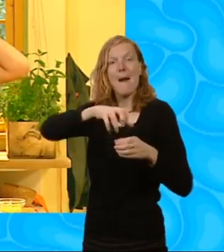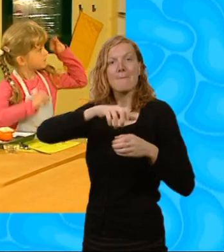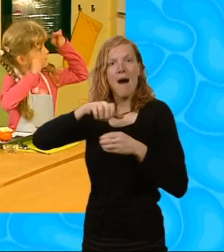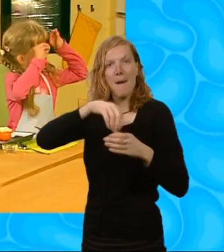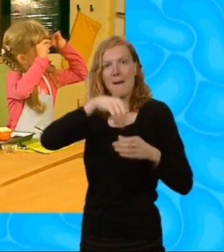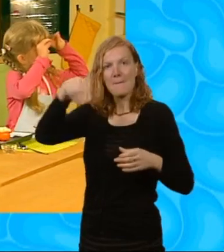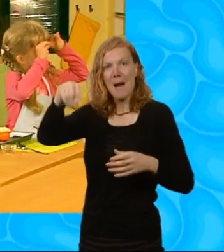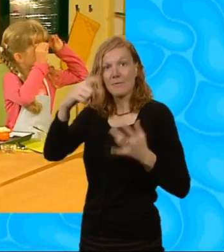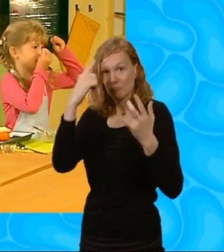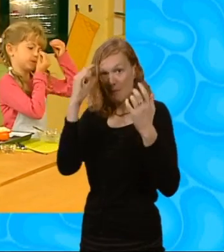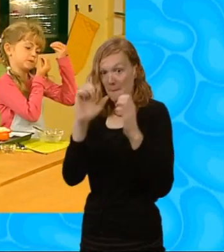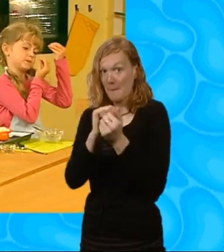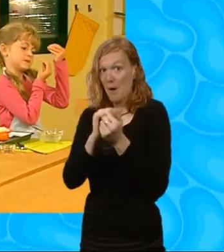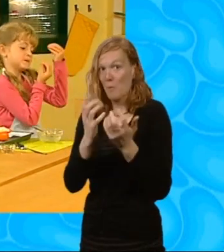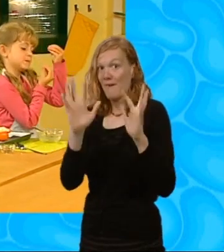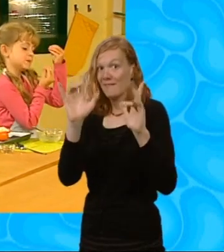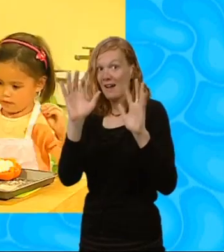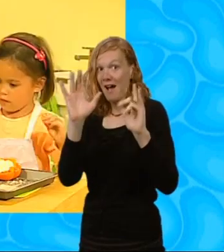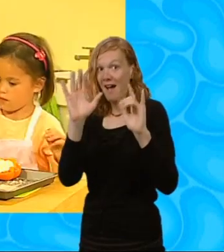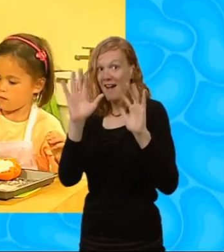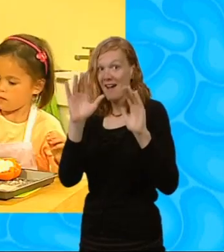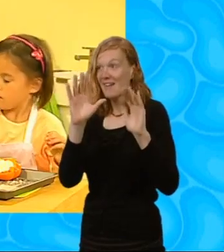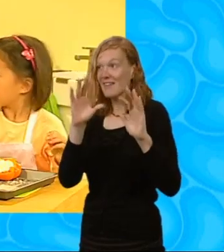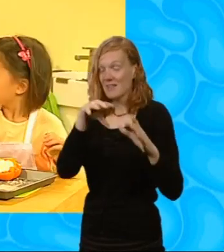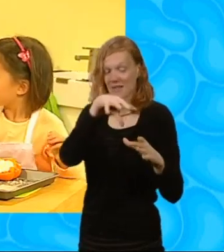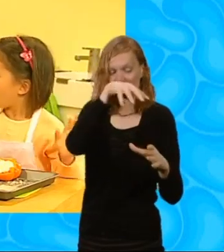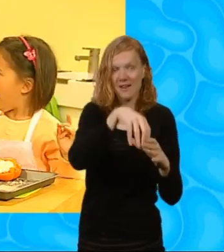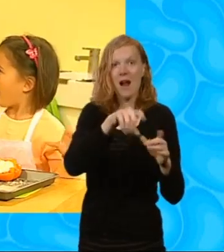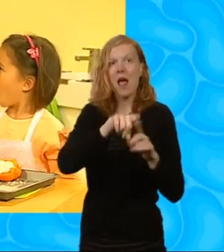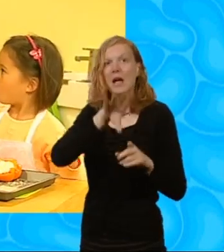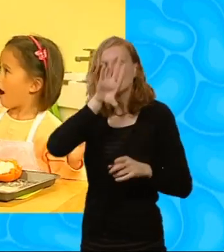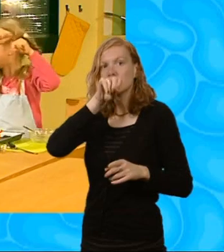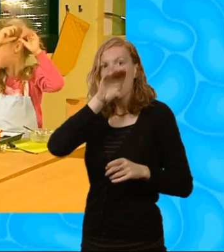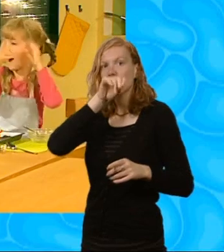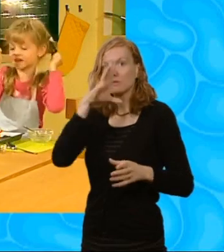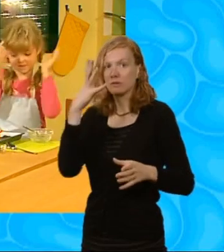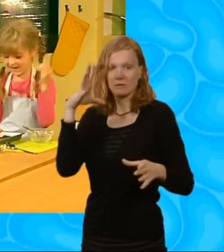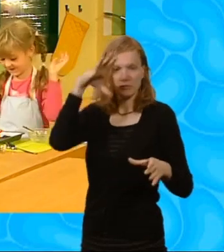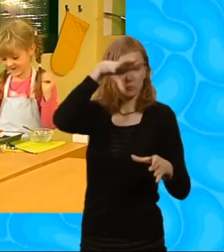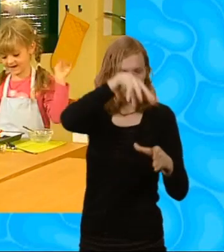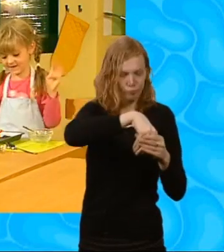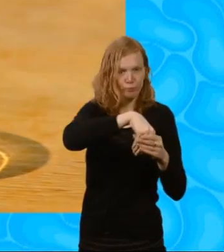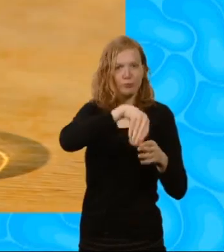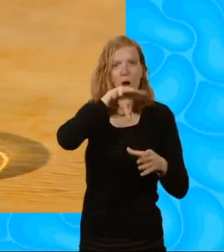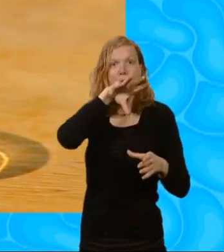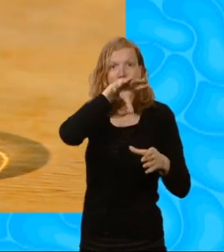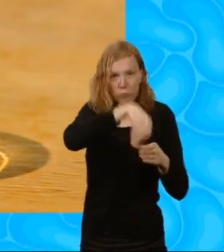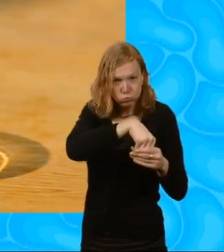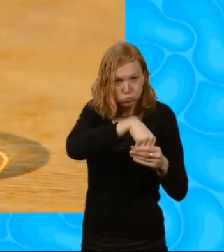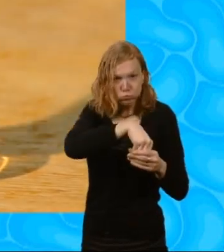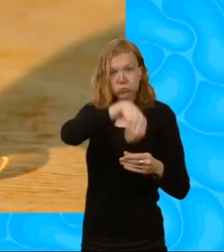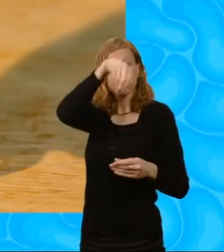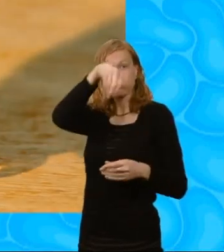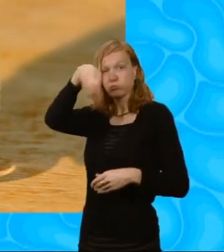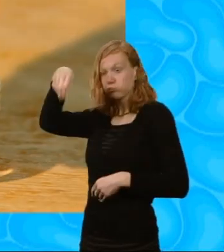fingers. Can you make it quack like a duck? Quack, quack, quack, quack. Pepper is going